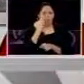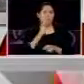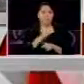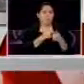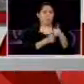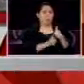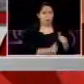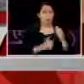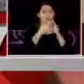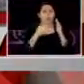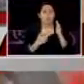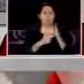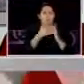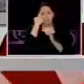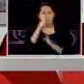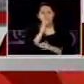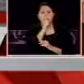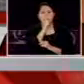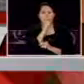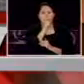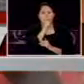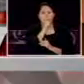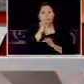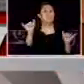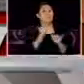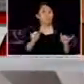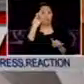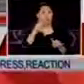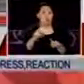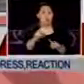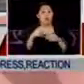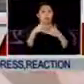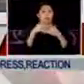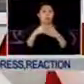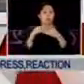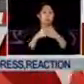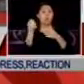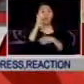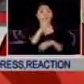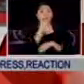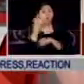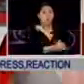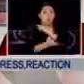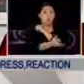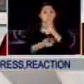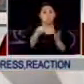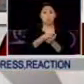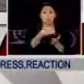bank accounts, even for foreign currency bank accounts. The court would like to emphasize that